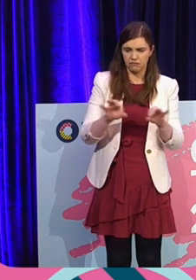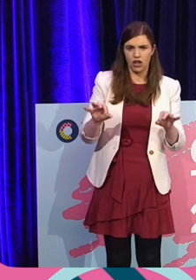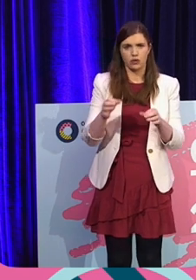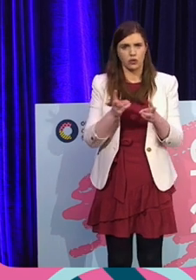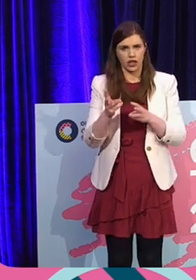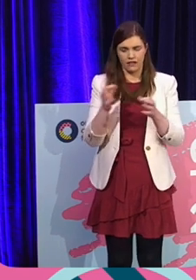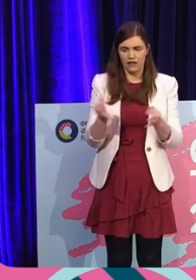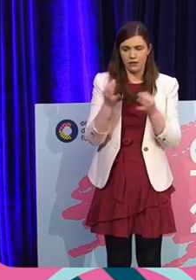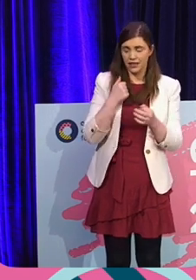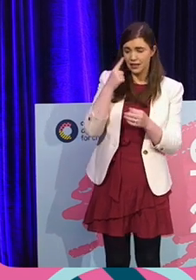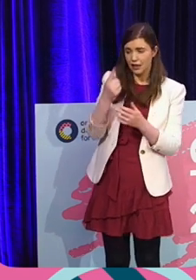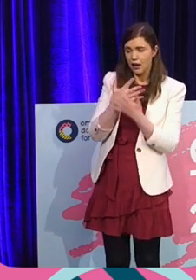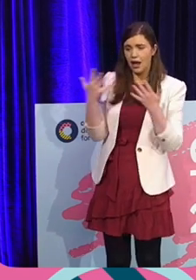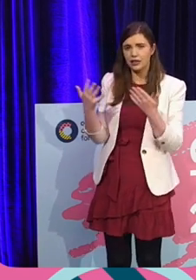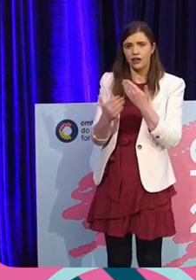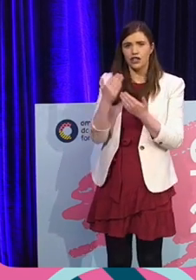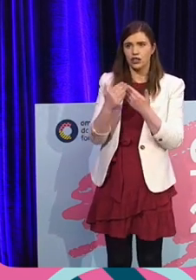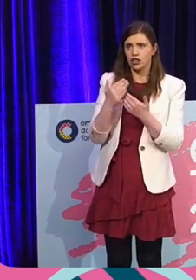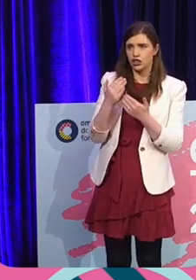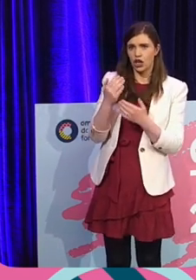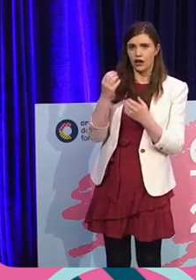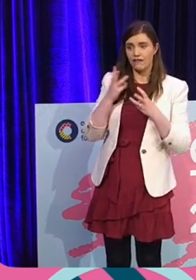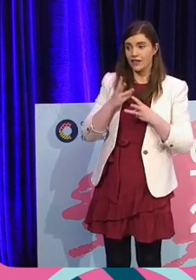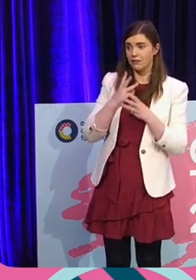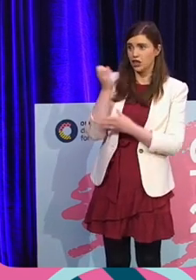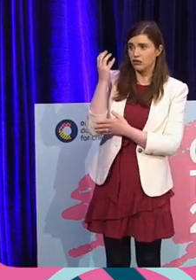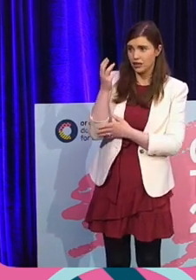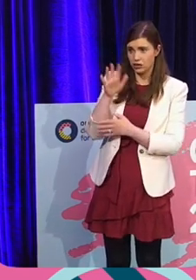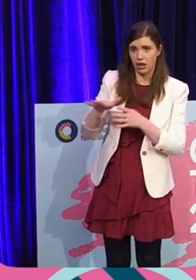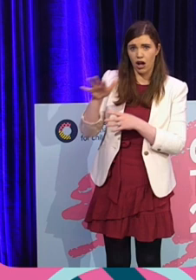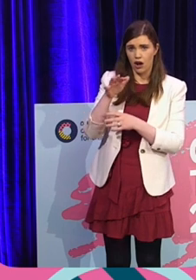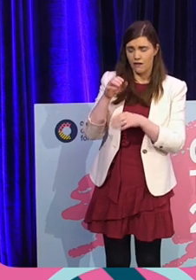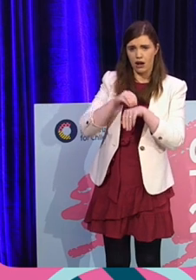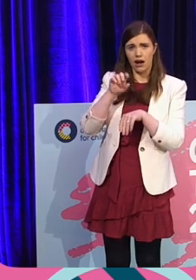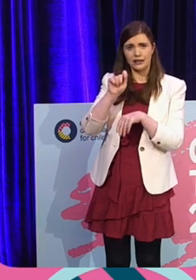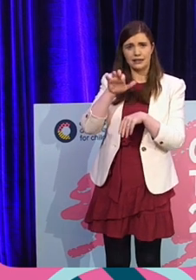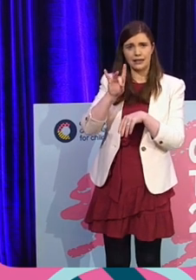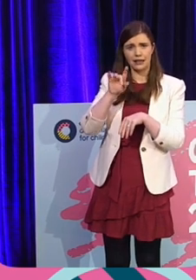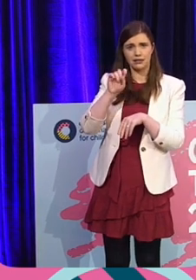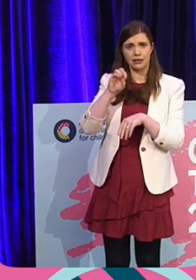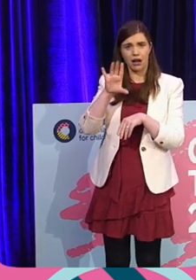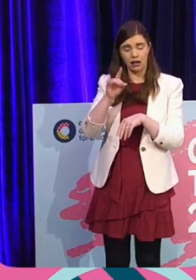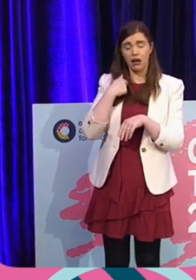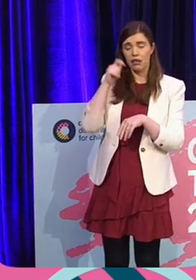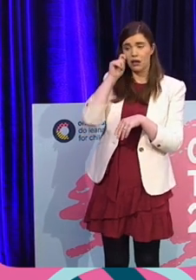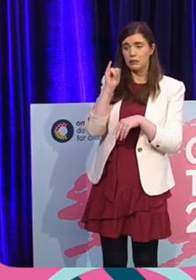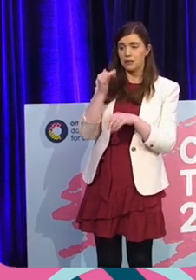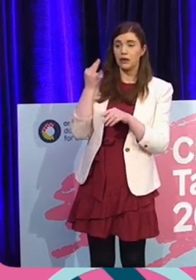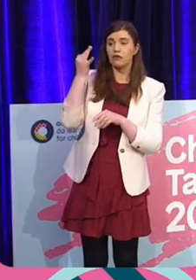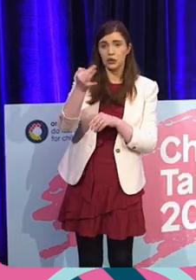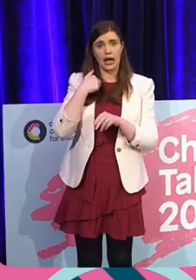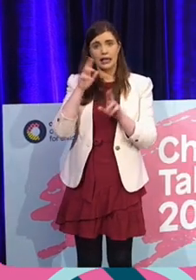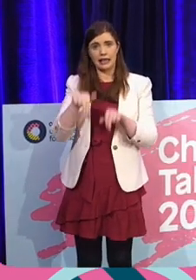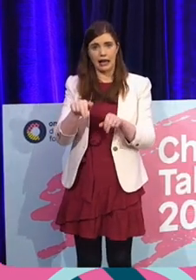multiple TikToks of young female farmers driving tractors with not a bother in the world to them. So I think maybe someday in the far, far future I'll